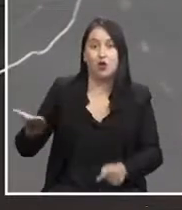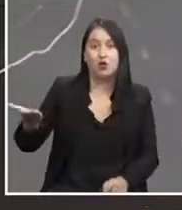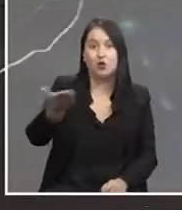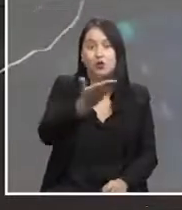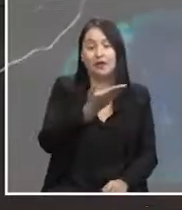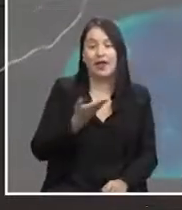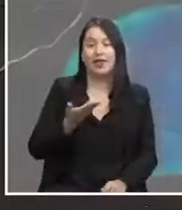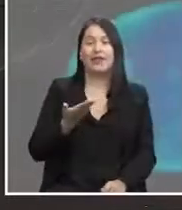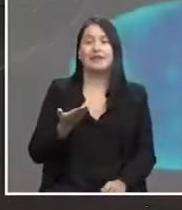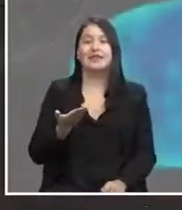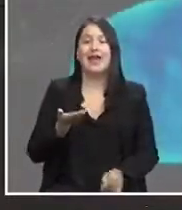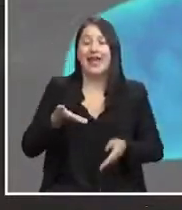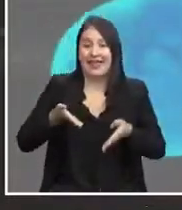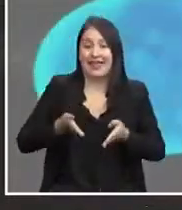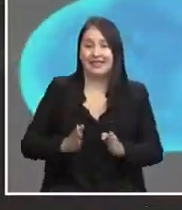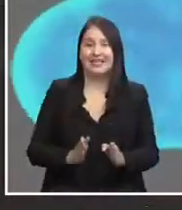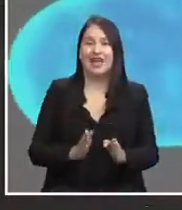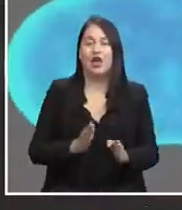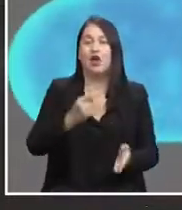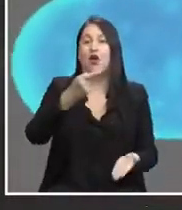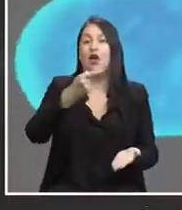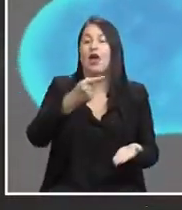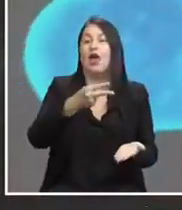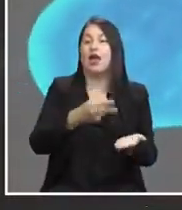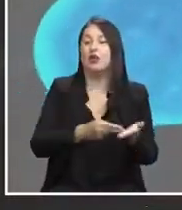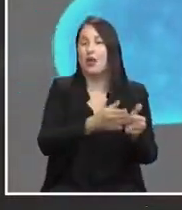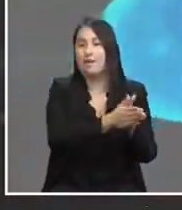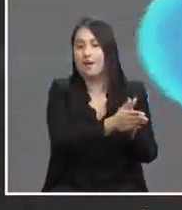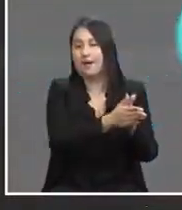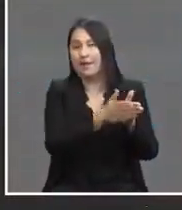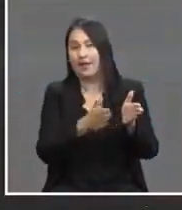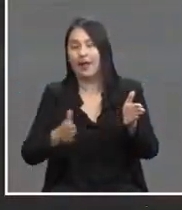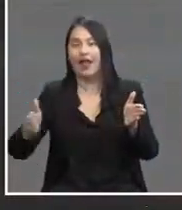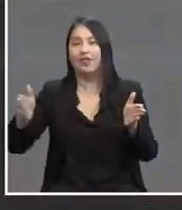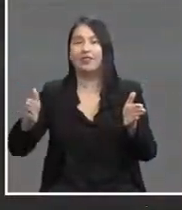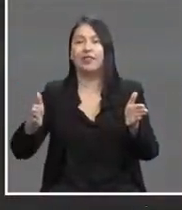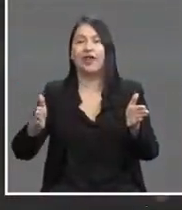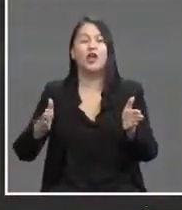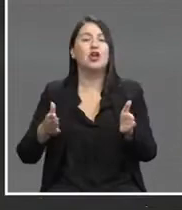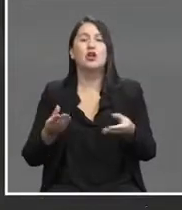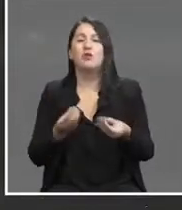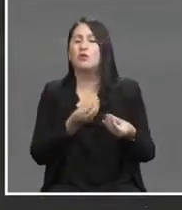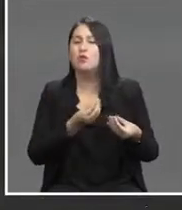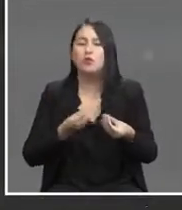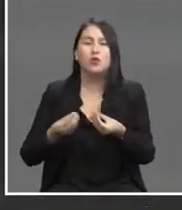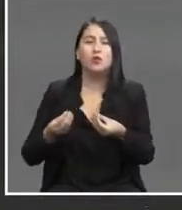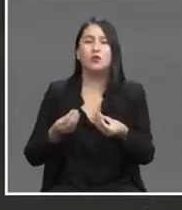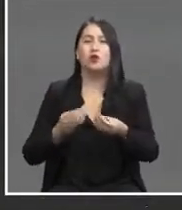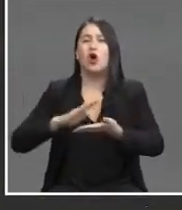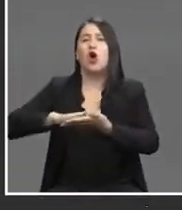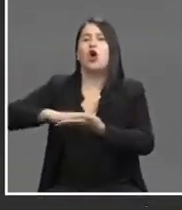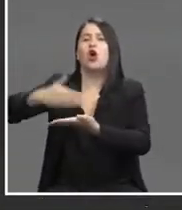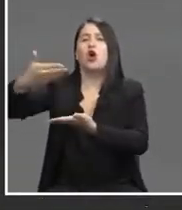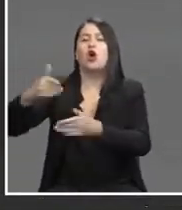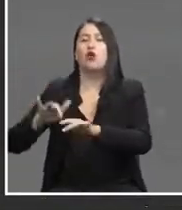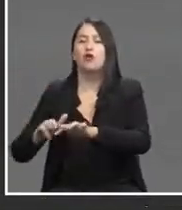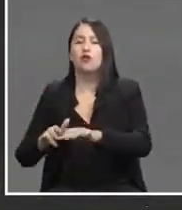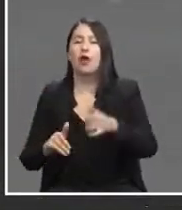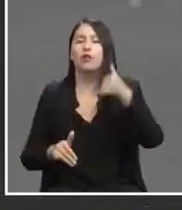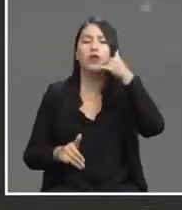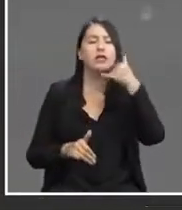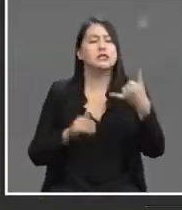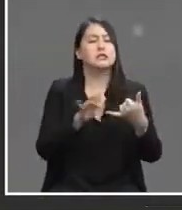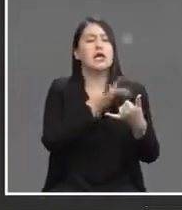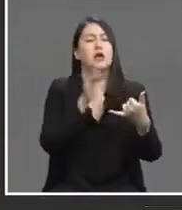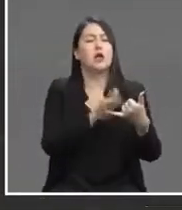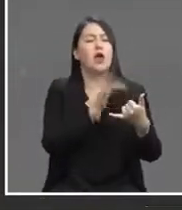with multiple waves, you know, personal computer, then the internet, then the smartphone, then IA, then what is to come,